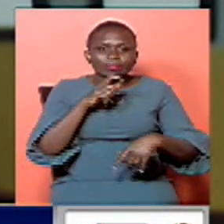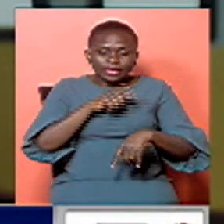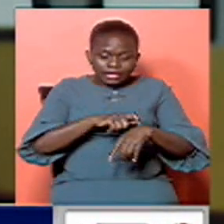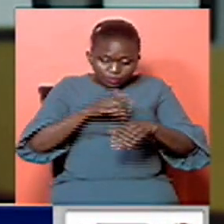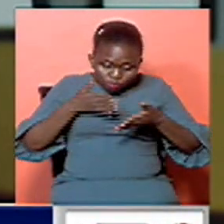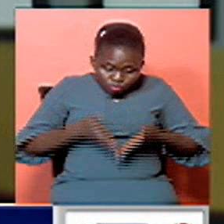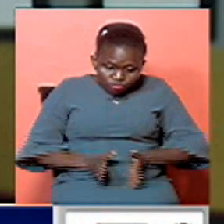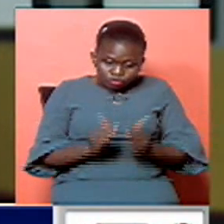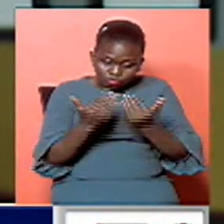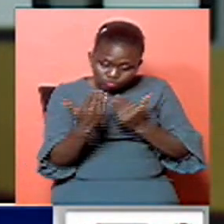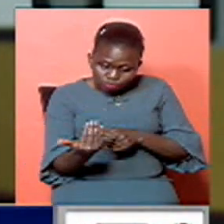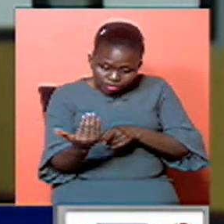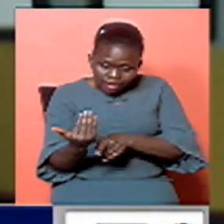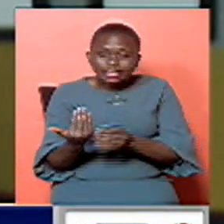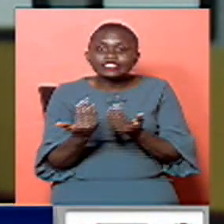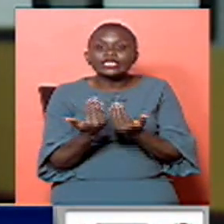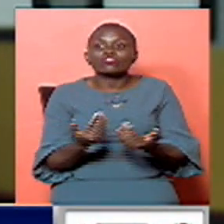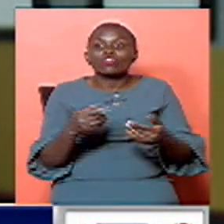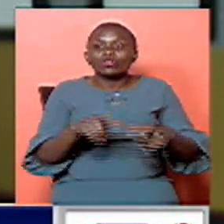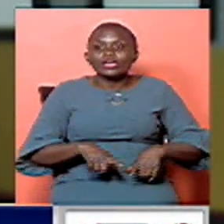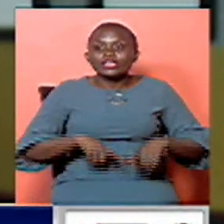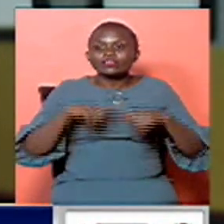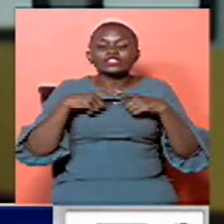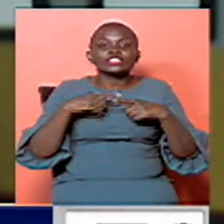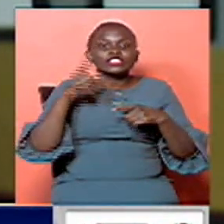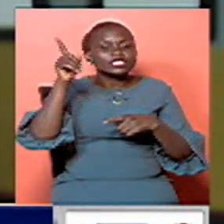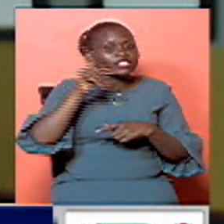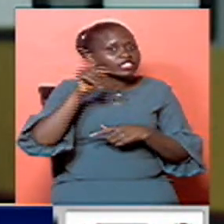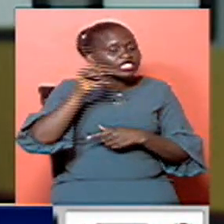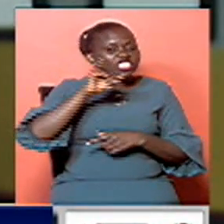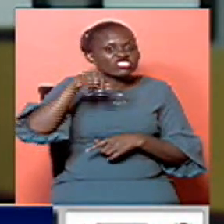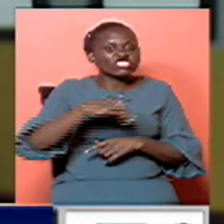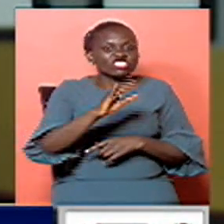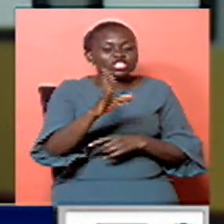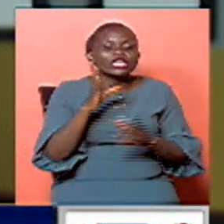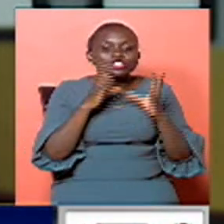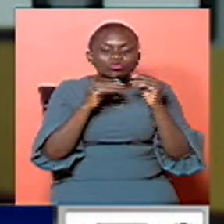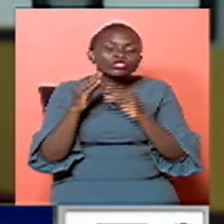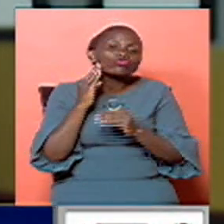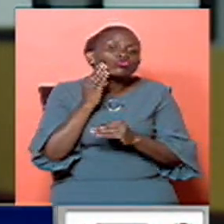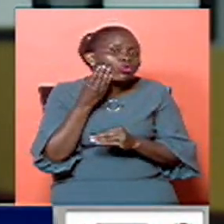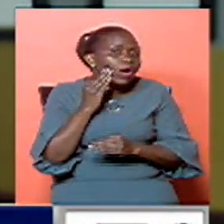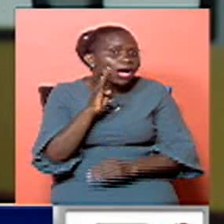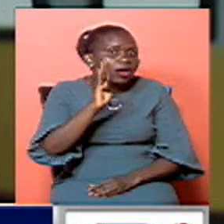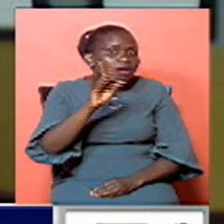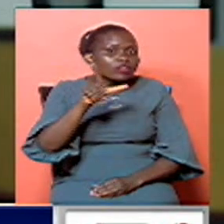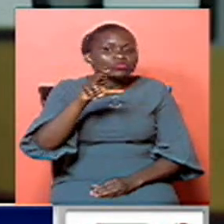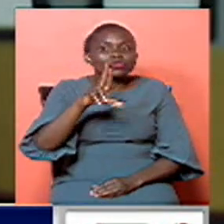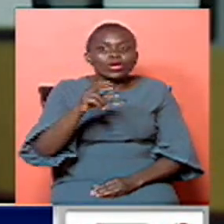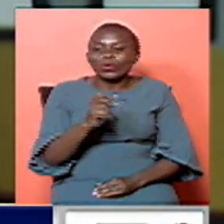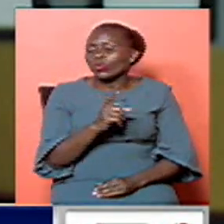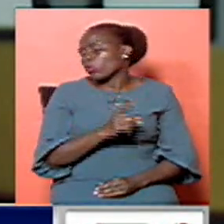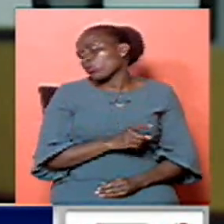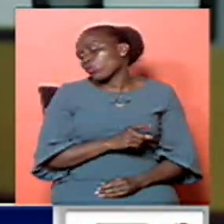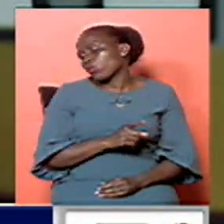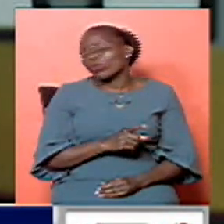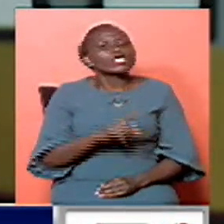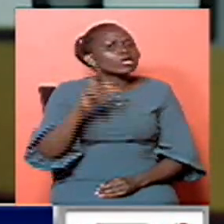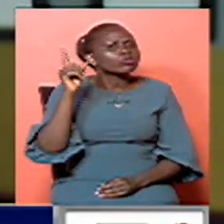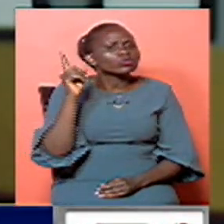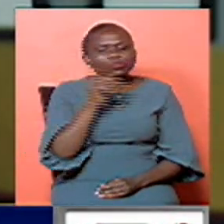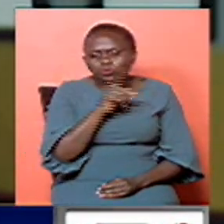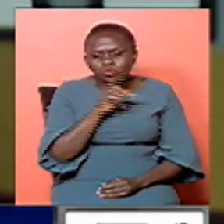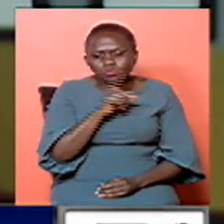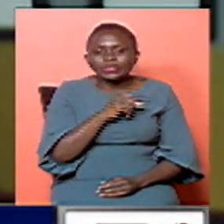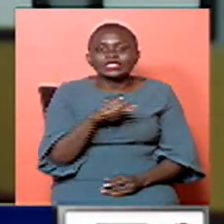learn? When you produce this child and you are living in Jinja, this child has children they play with who are speaking Lusoga. And you will be surprised how they come to speak